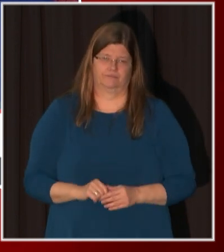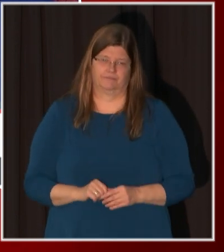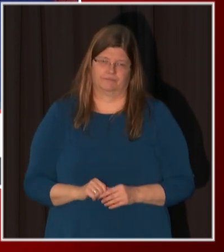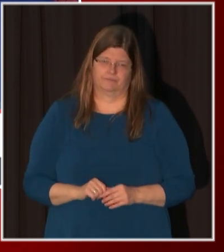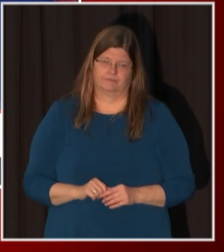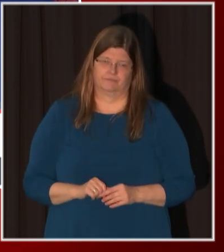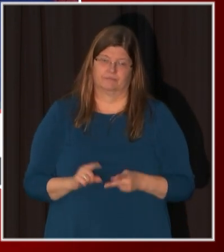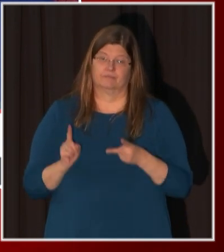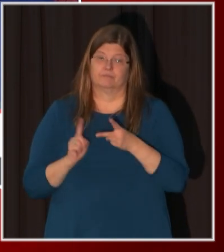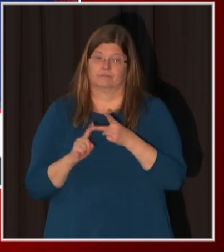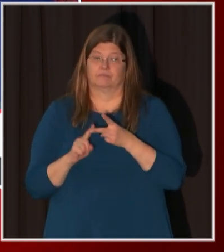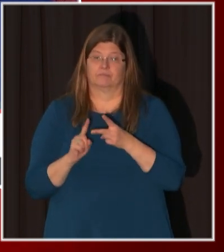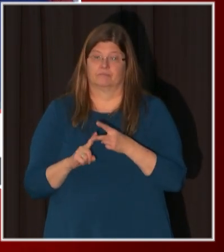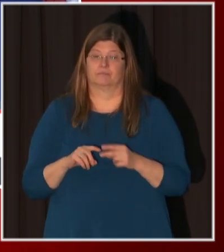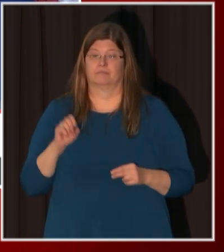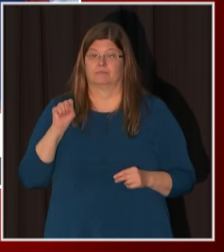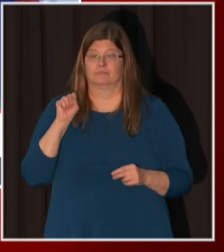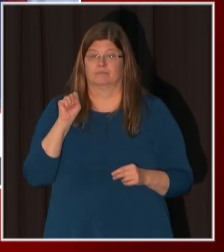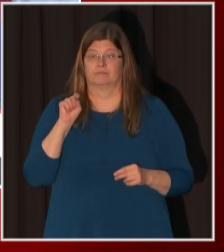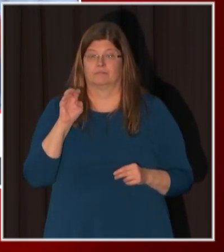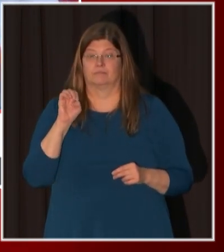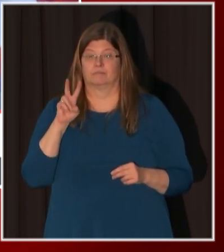Washington Post.